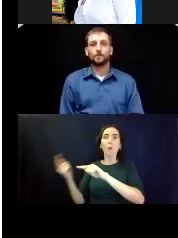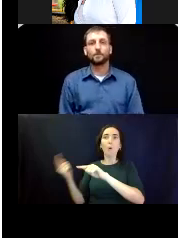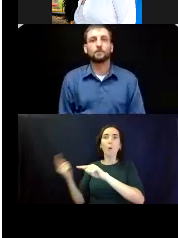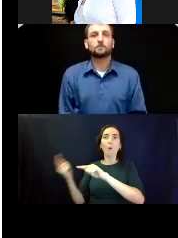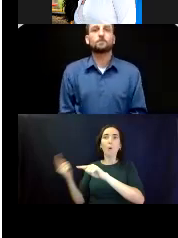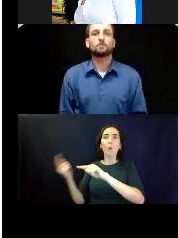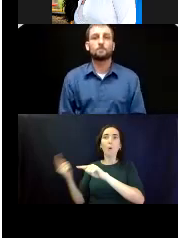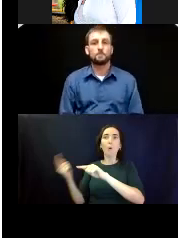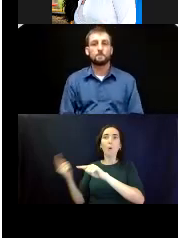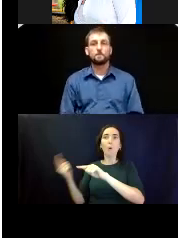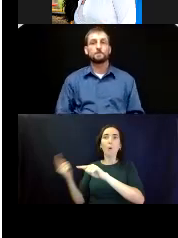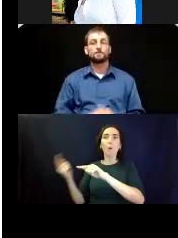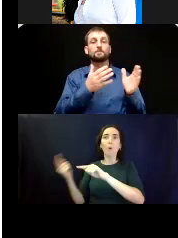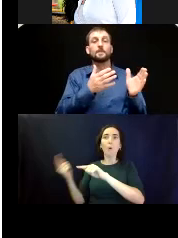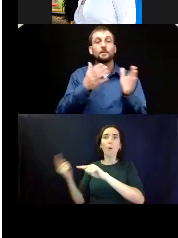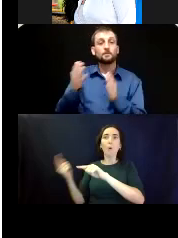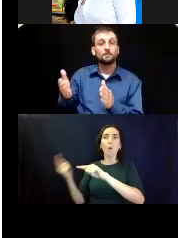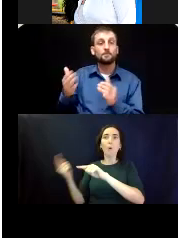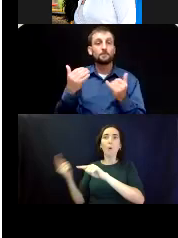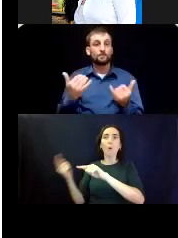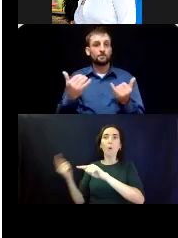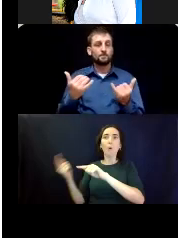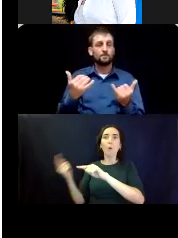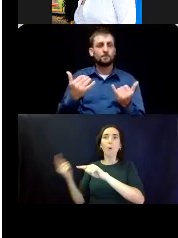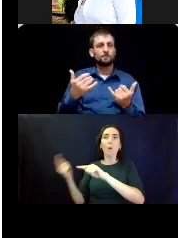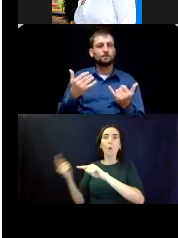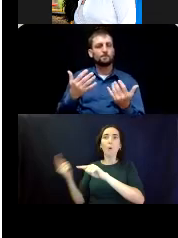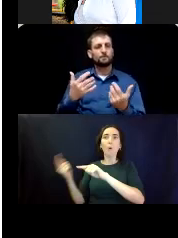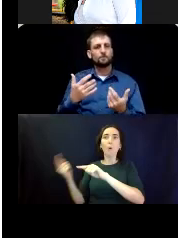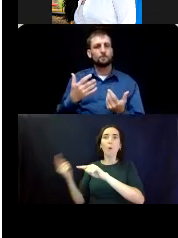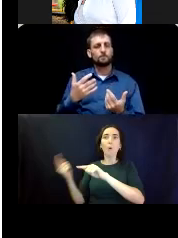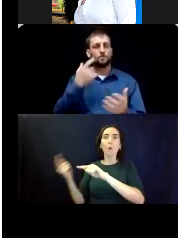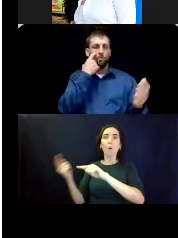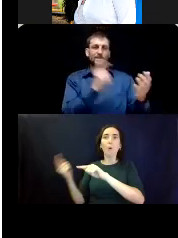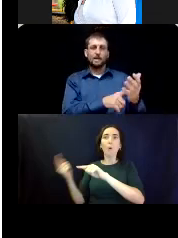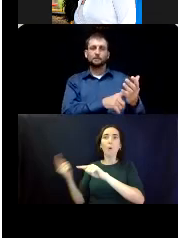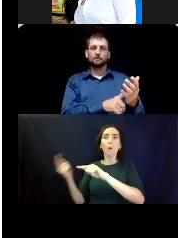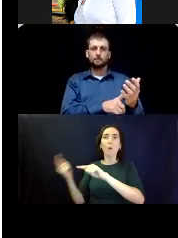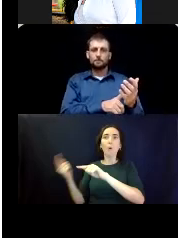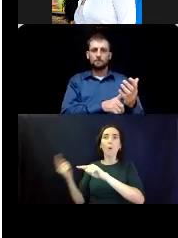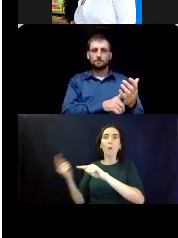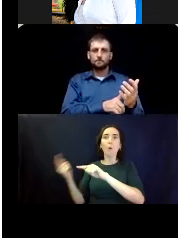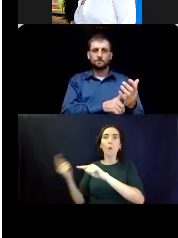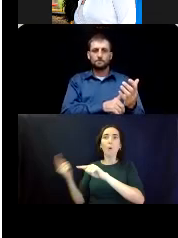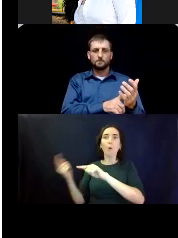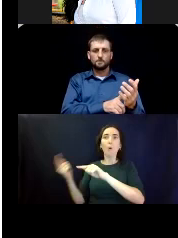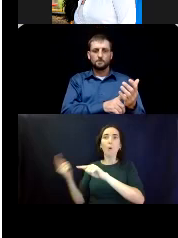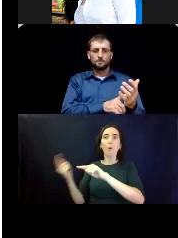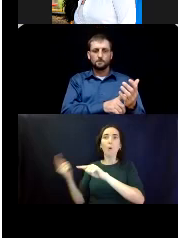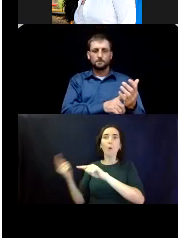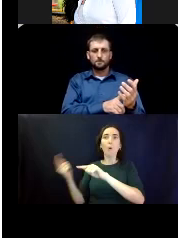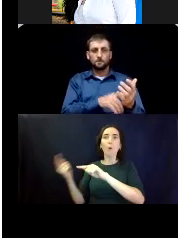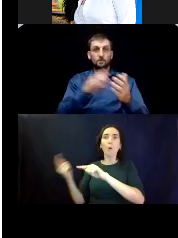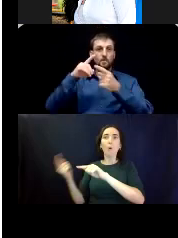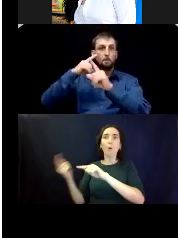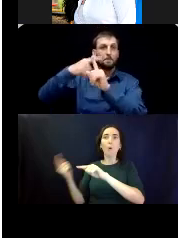And on that note, let's take a moment to step back and recognize, despite the positive communities formed, examples